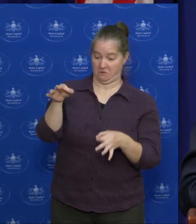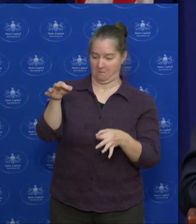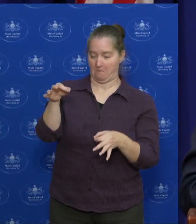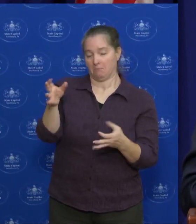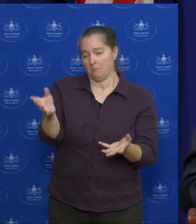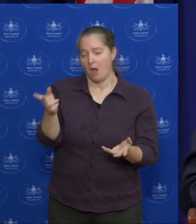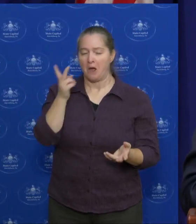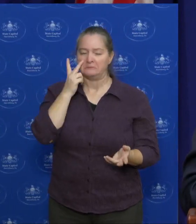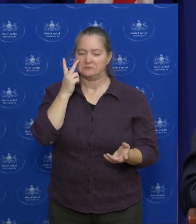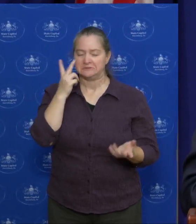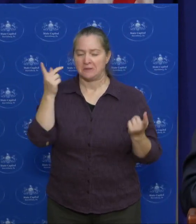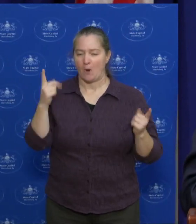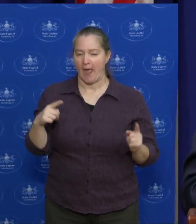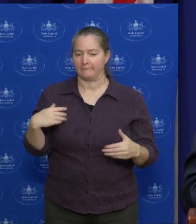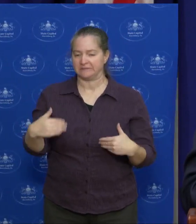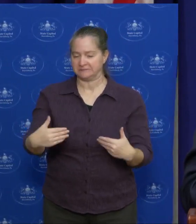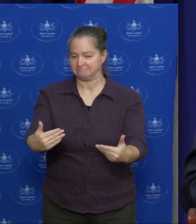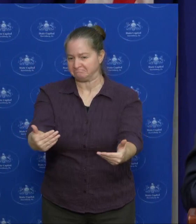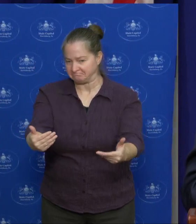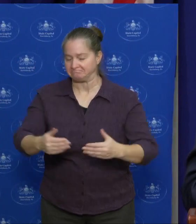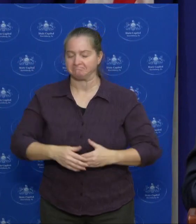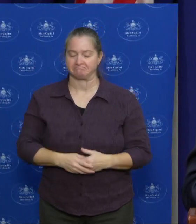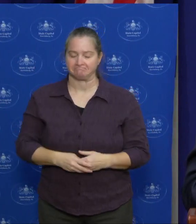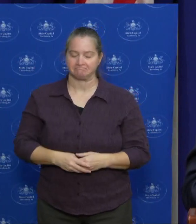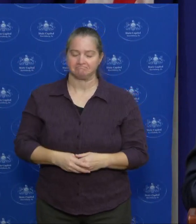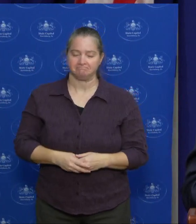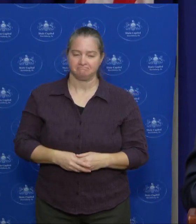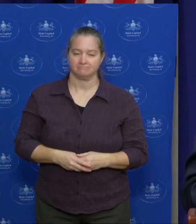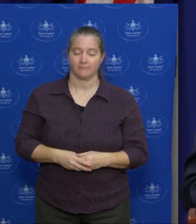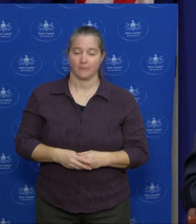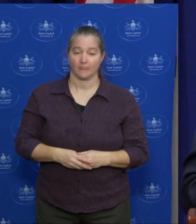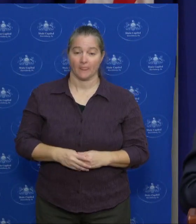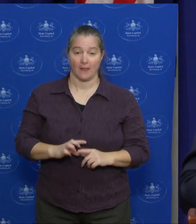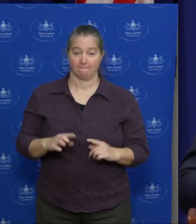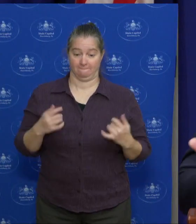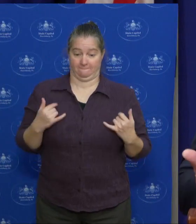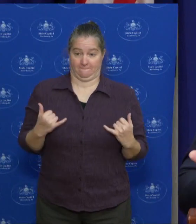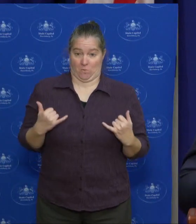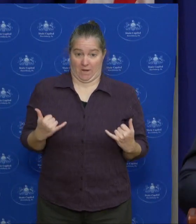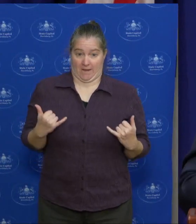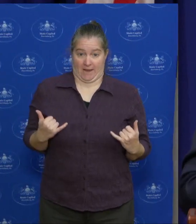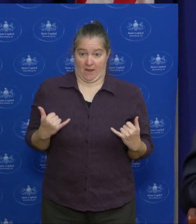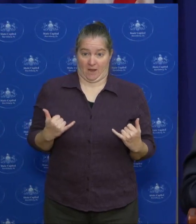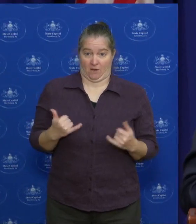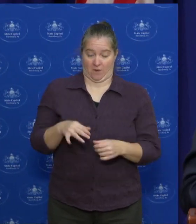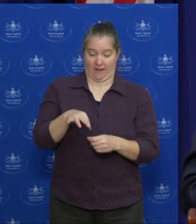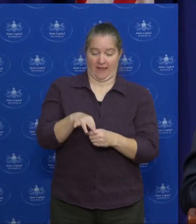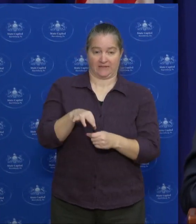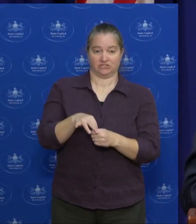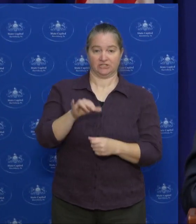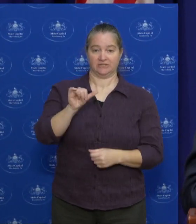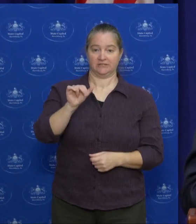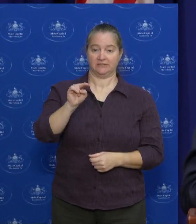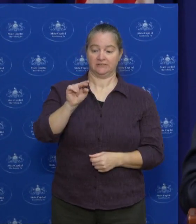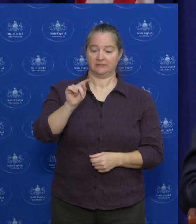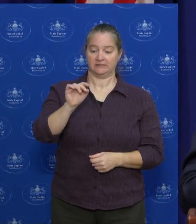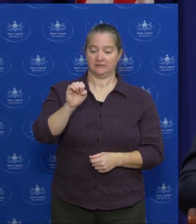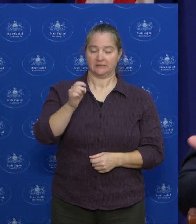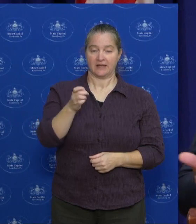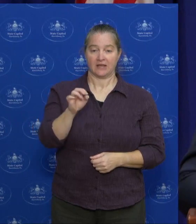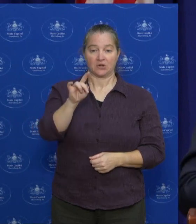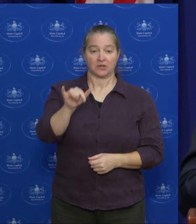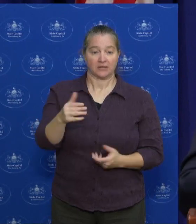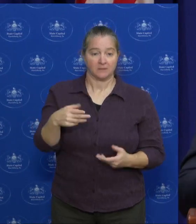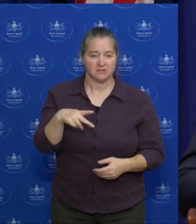how all of that develops. But in the meantime, election integrity in Pennsylvania is